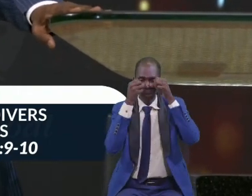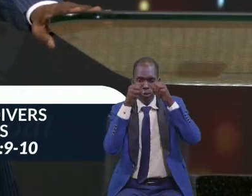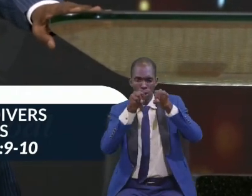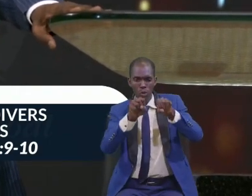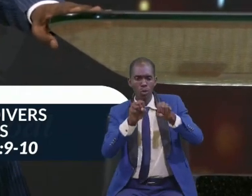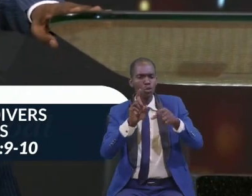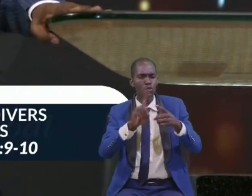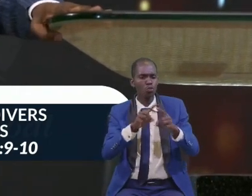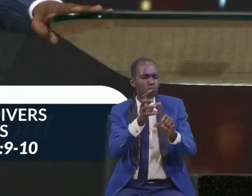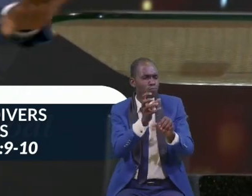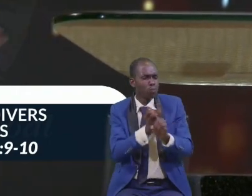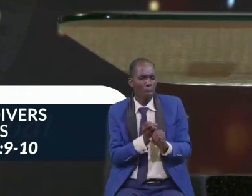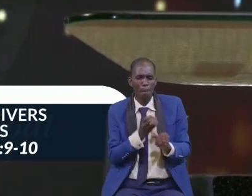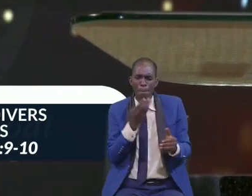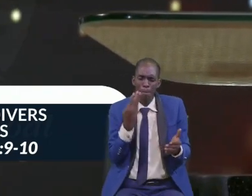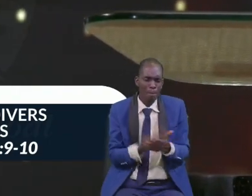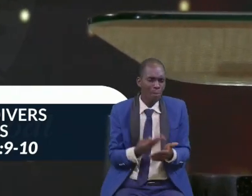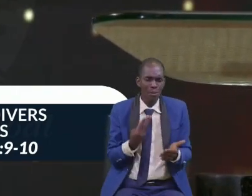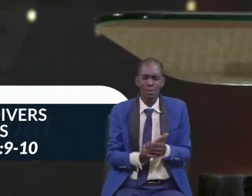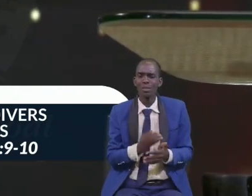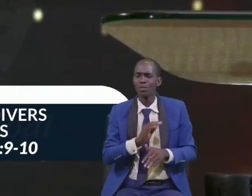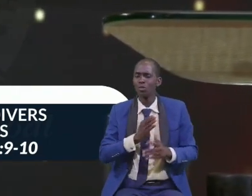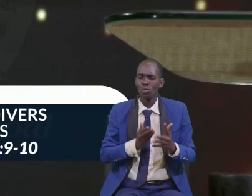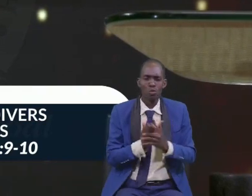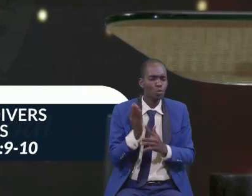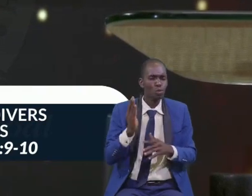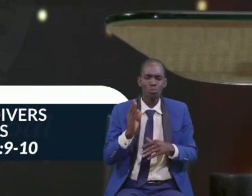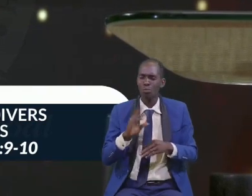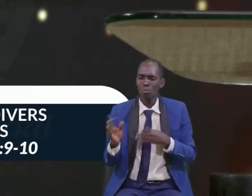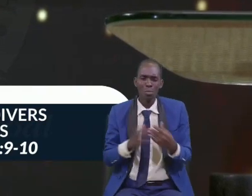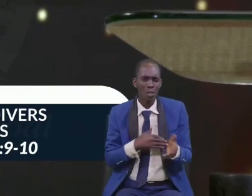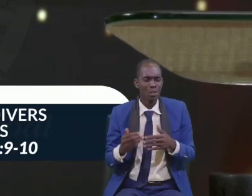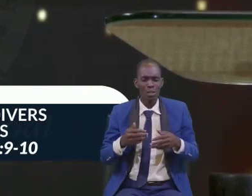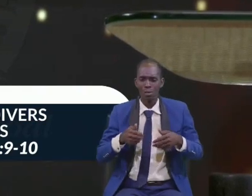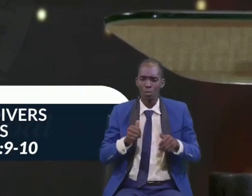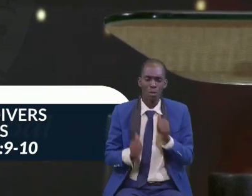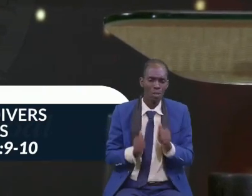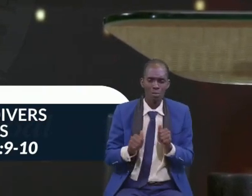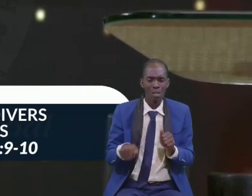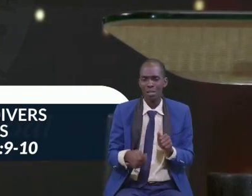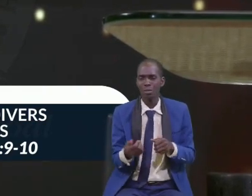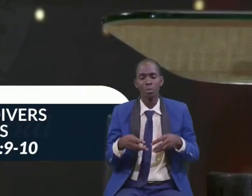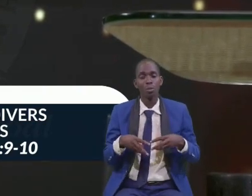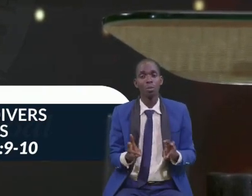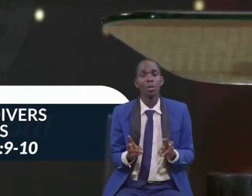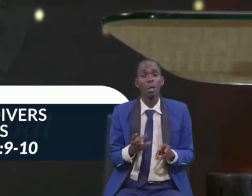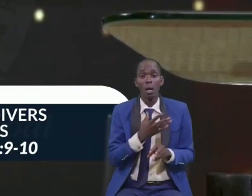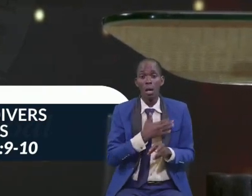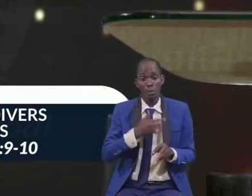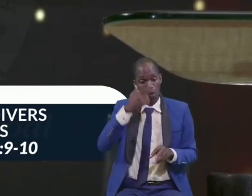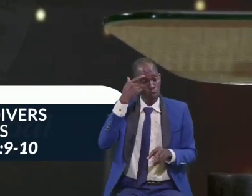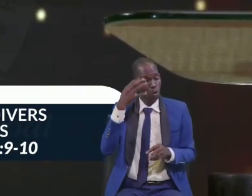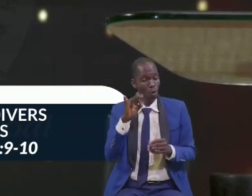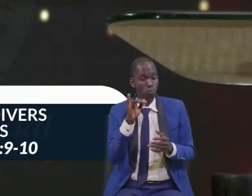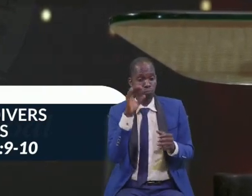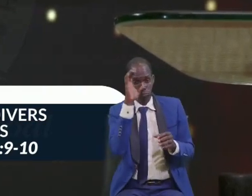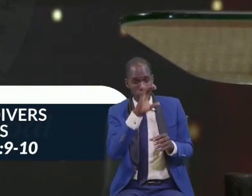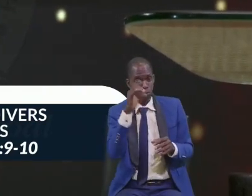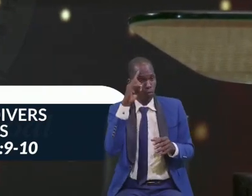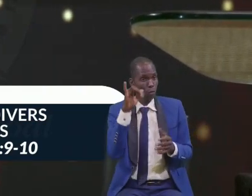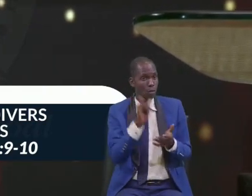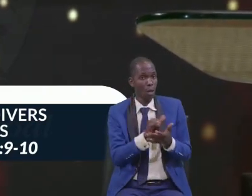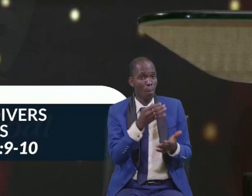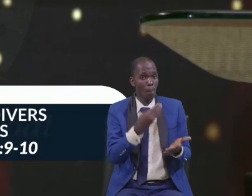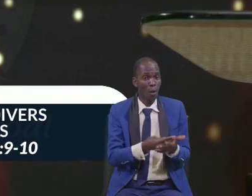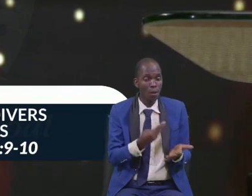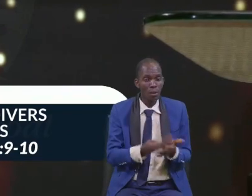by all means, and because of that, because of what they are pursuing and they cannot let go, because of that they